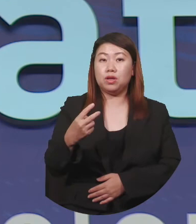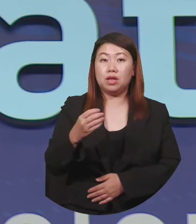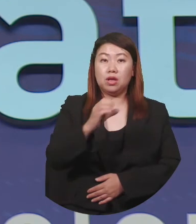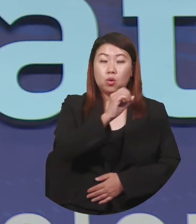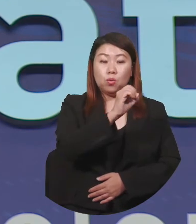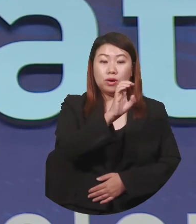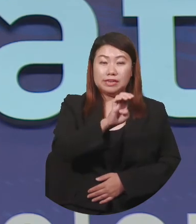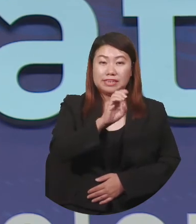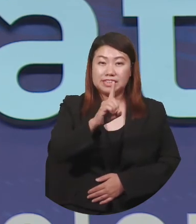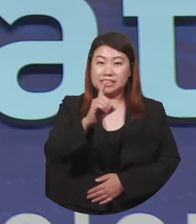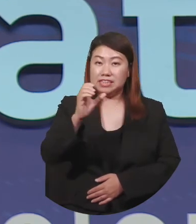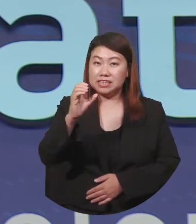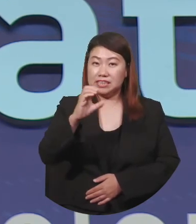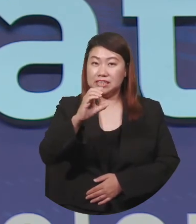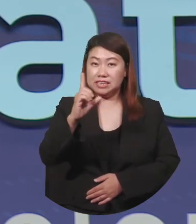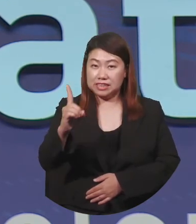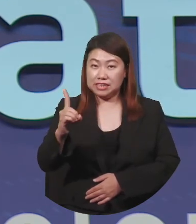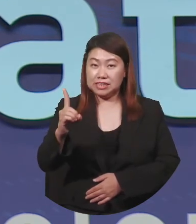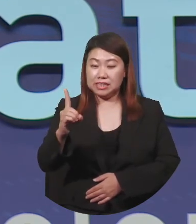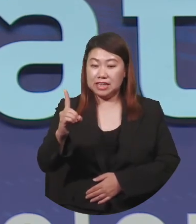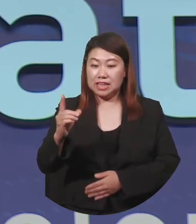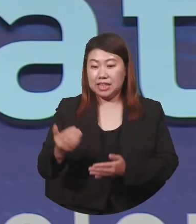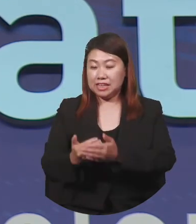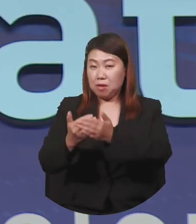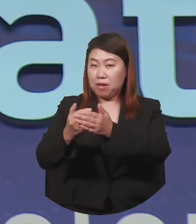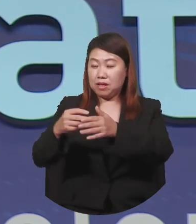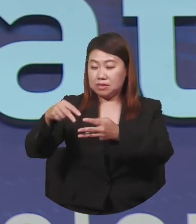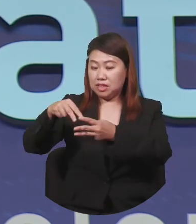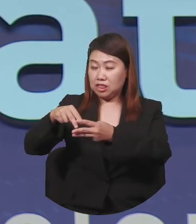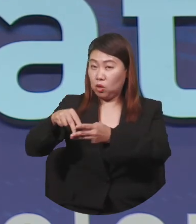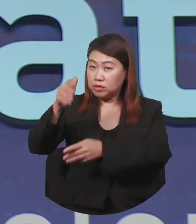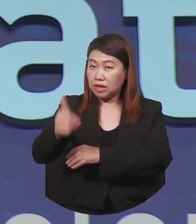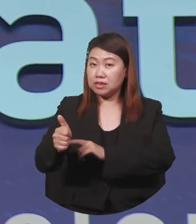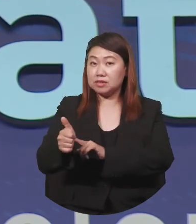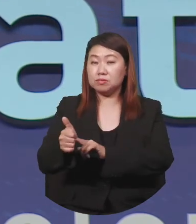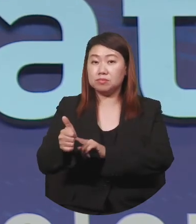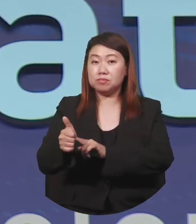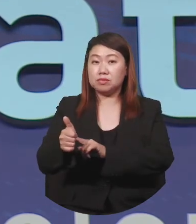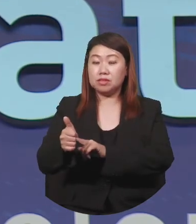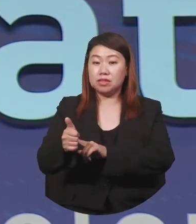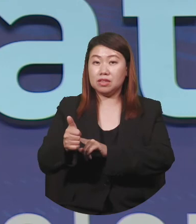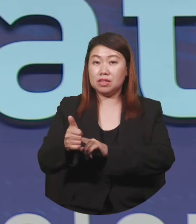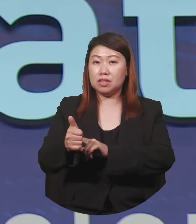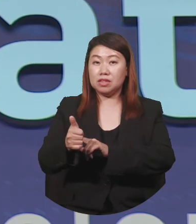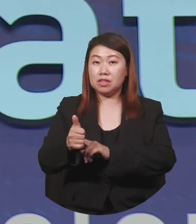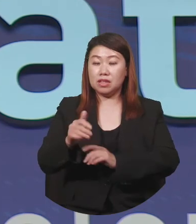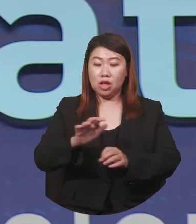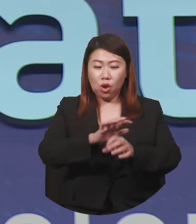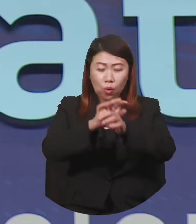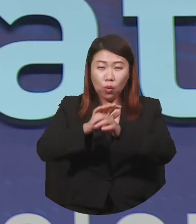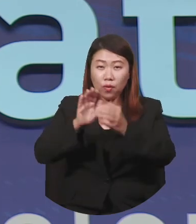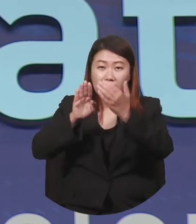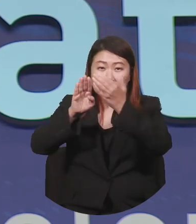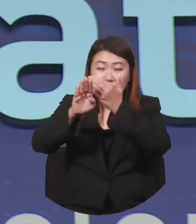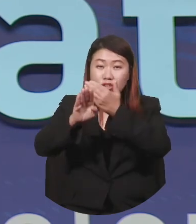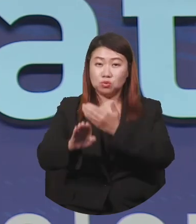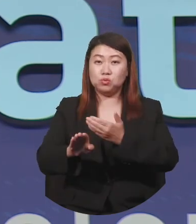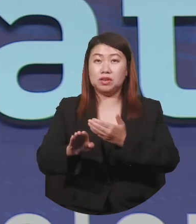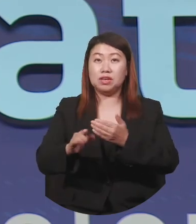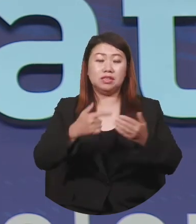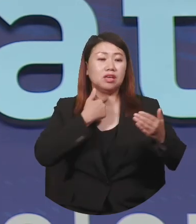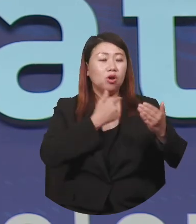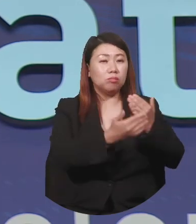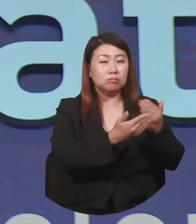Sustainability, and on behalf of Director at Interim Xia Grace Wang of the United Nations Office for